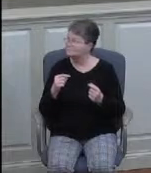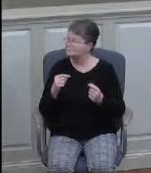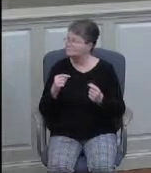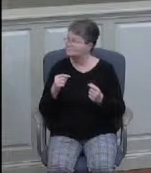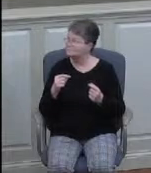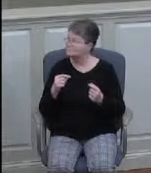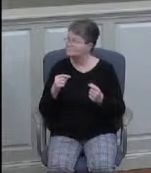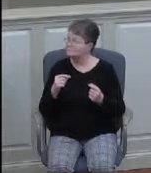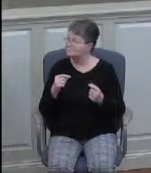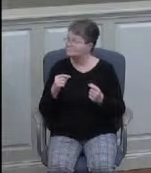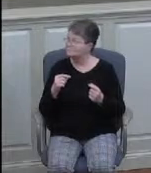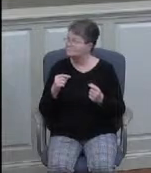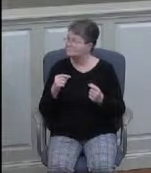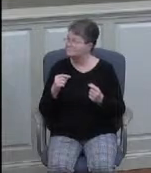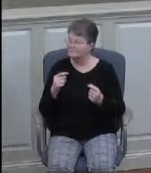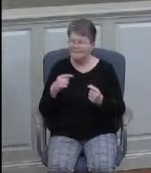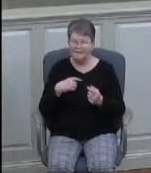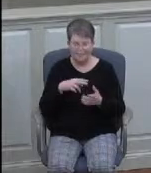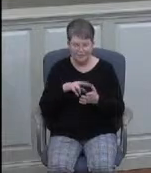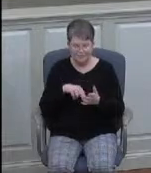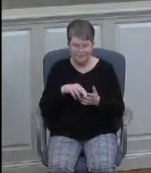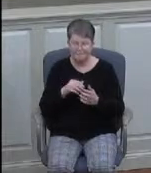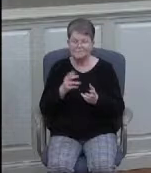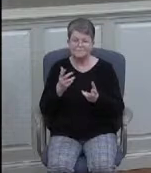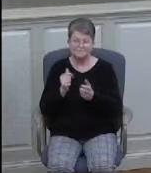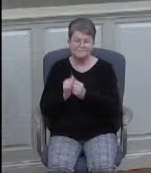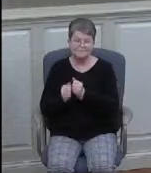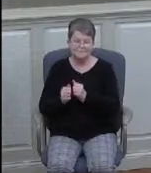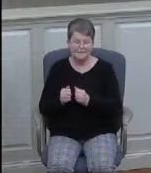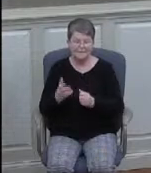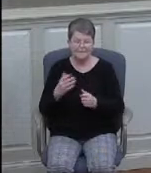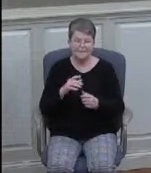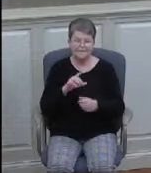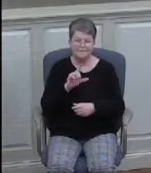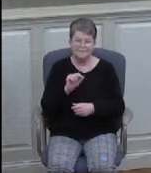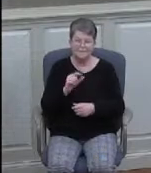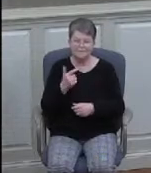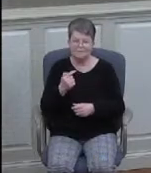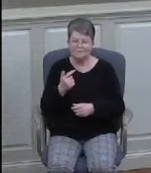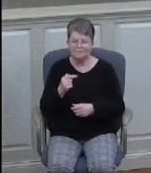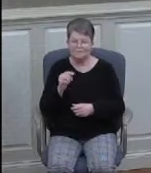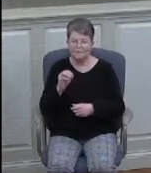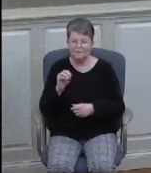Whatever. Are you delirious? I'm sitting here reading the next one. Resolution number